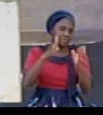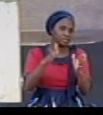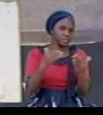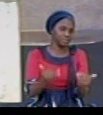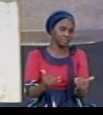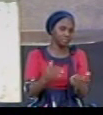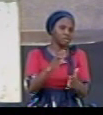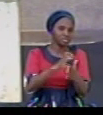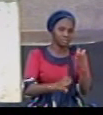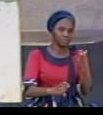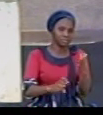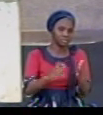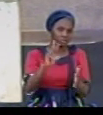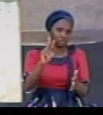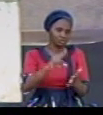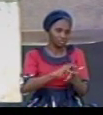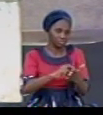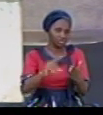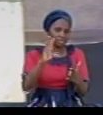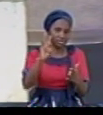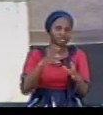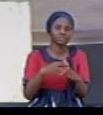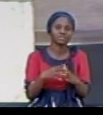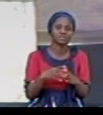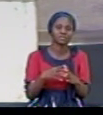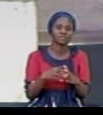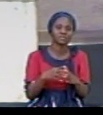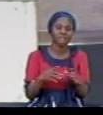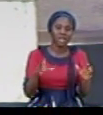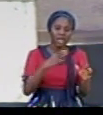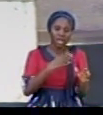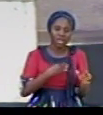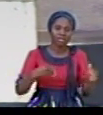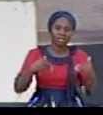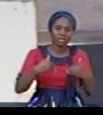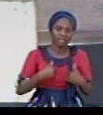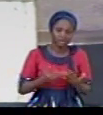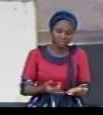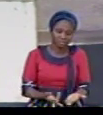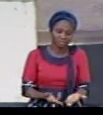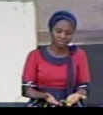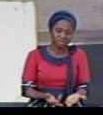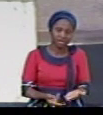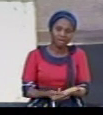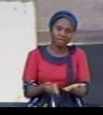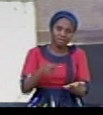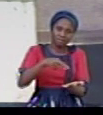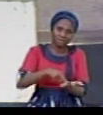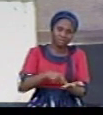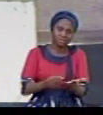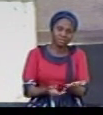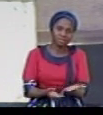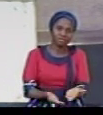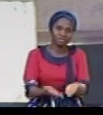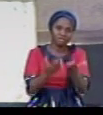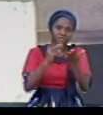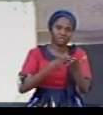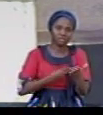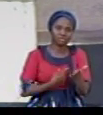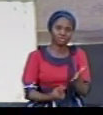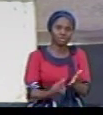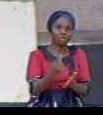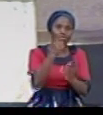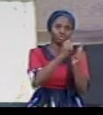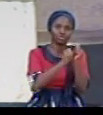verse 6. And has raised us up together and made us